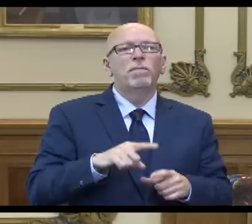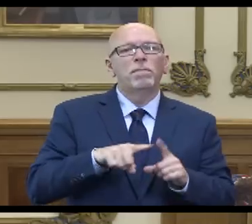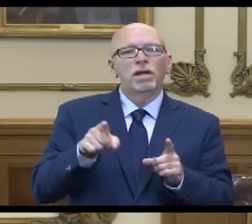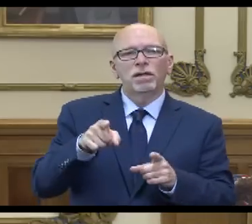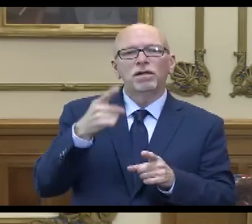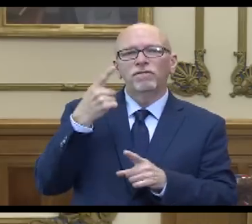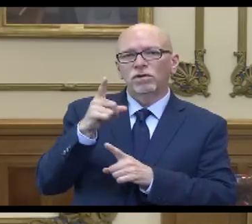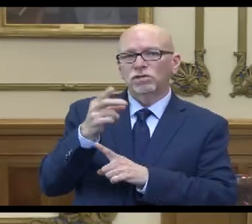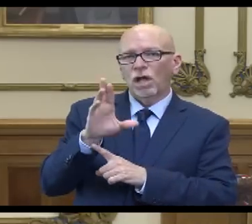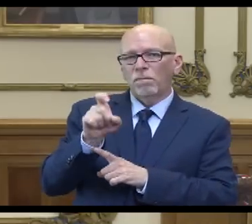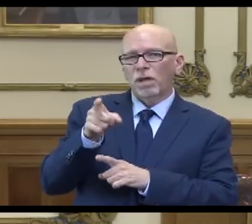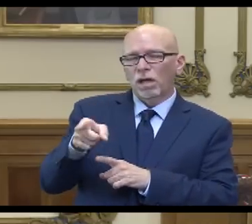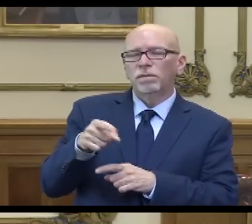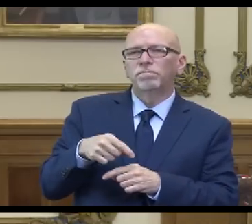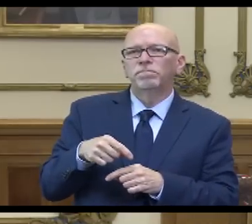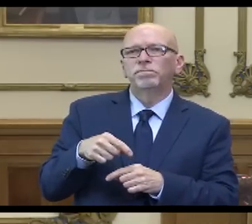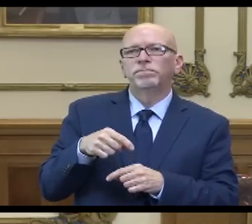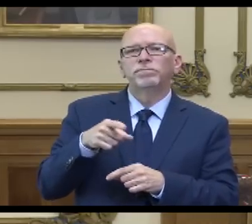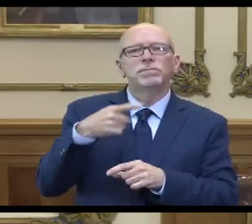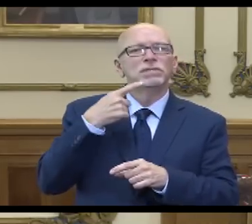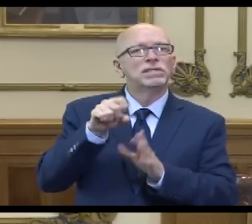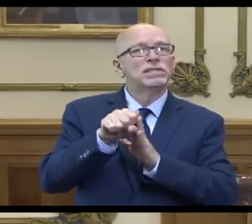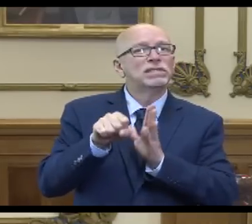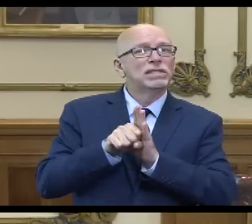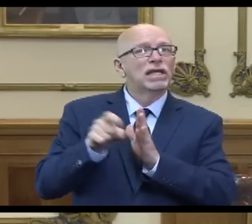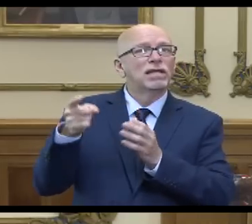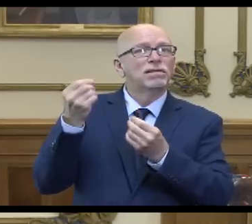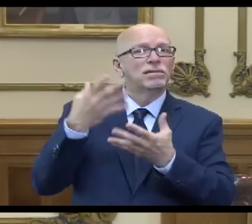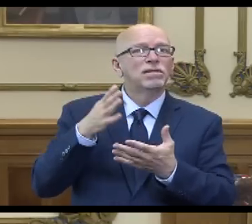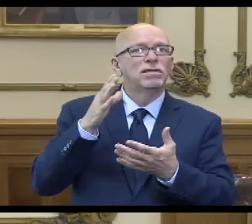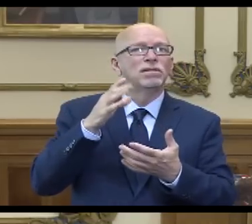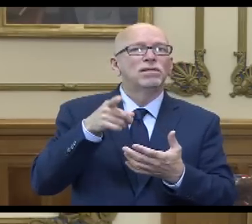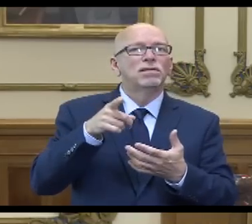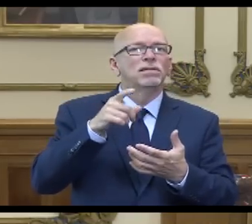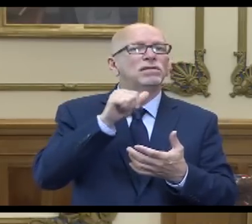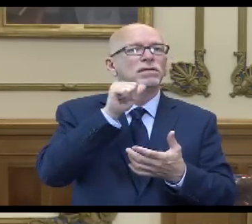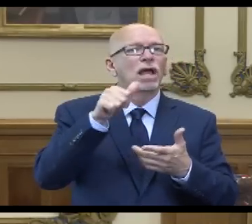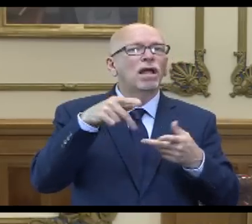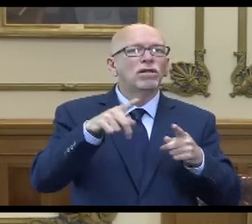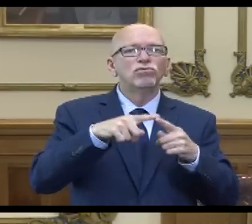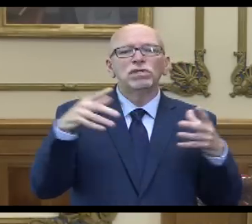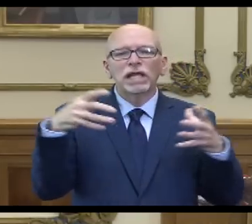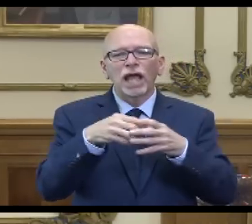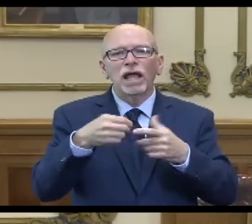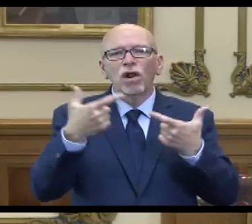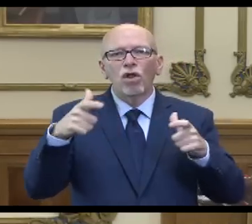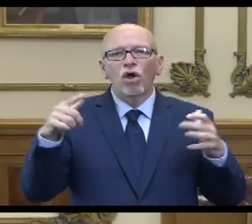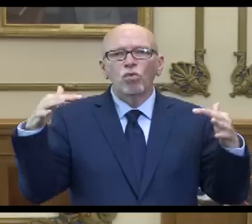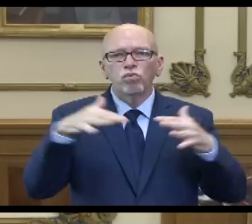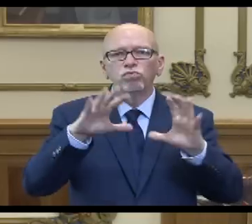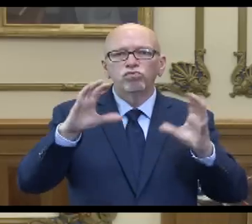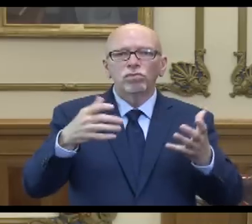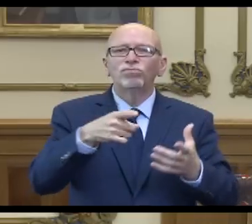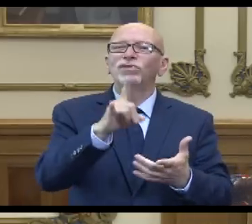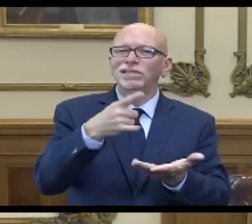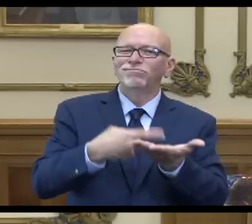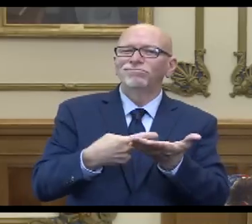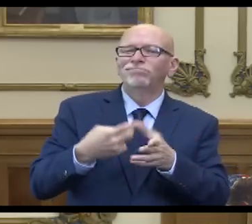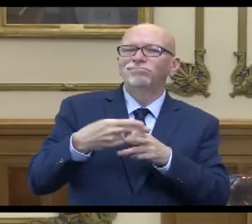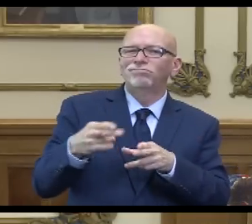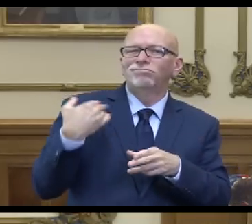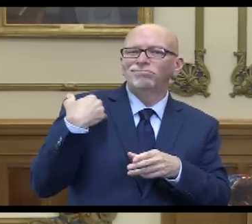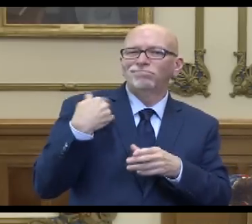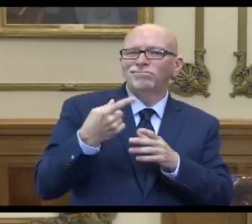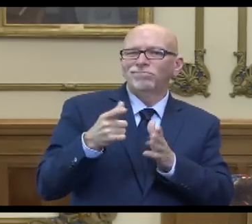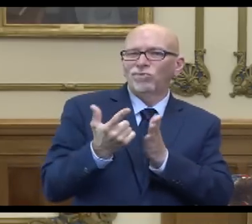for Dr. Box, for months, the state has been telling people not to gather in large groups, and I know you have addressed this briefly in the